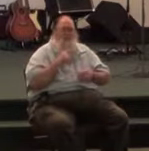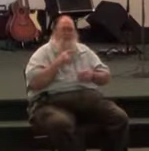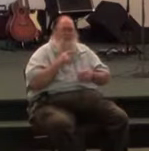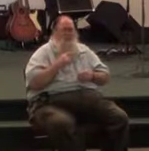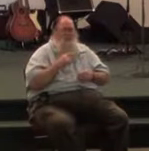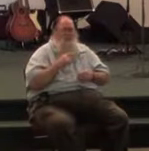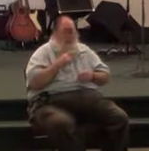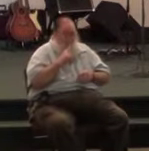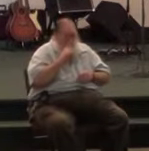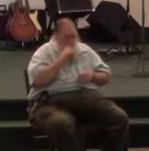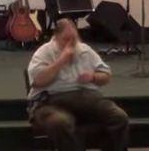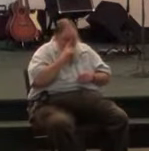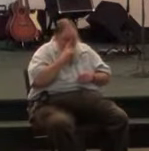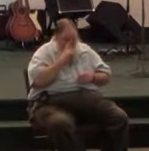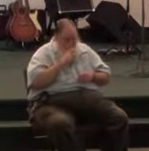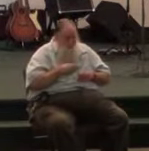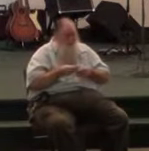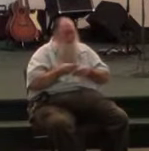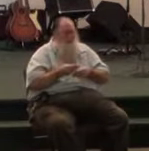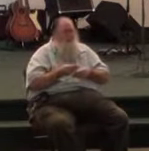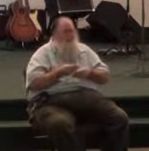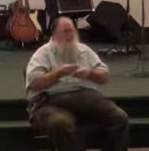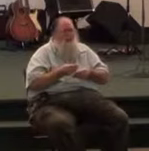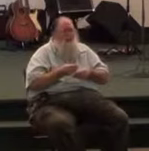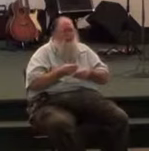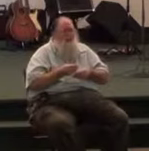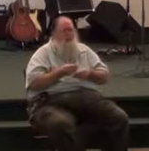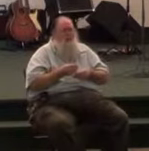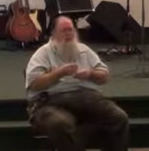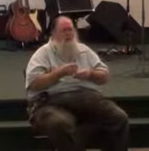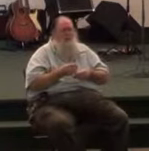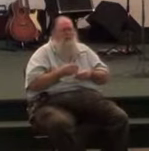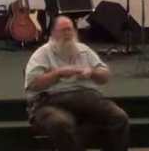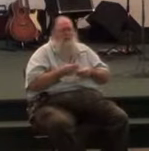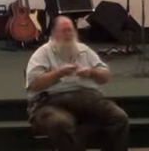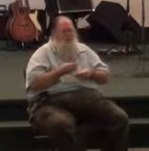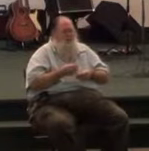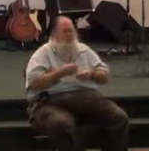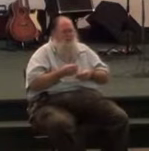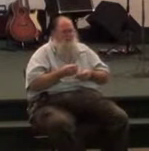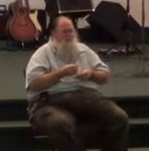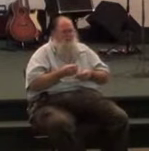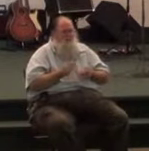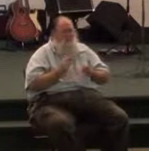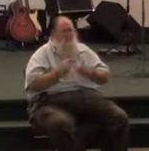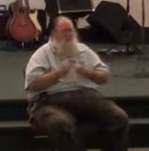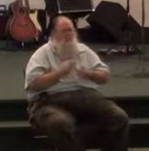evil with good. Oh, is that hard?